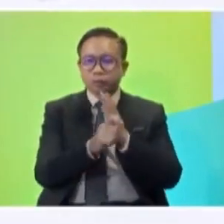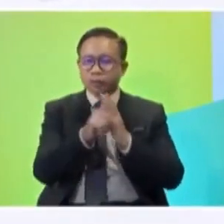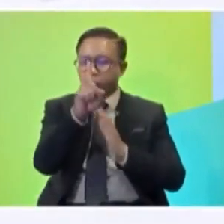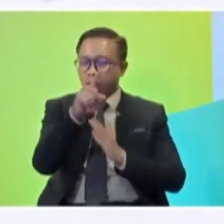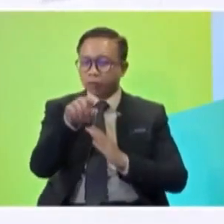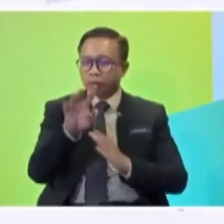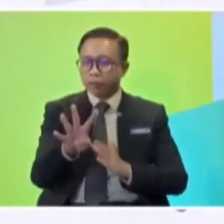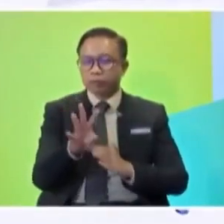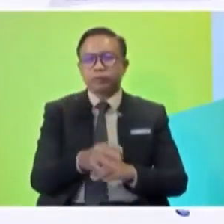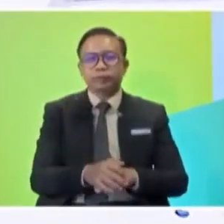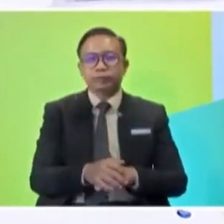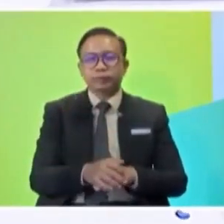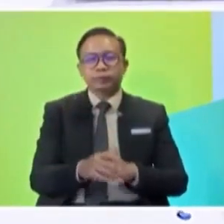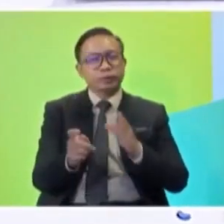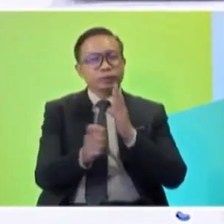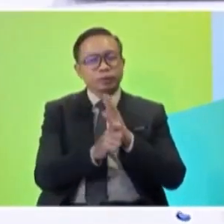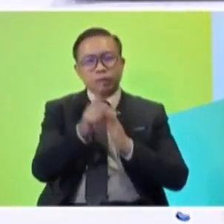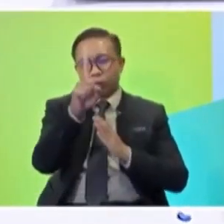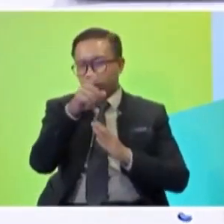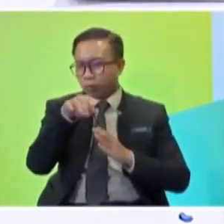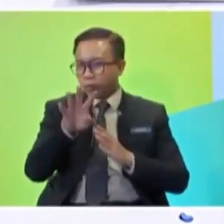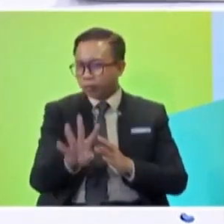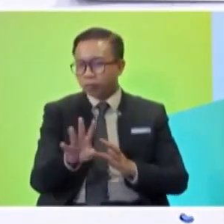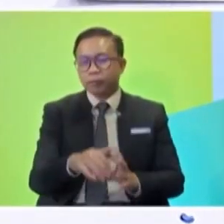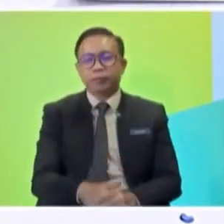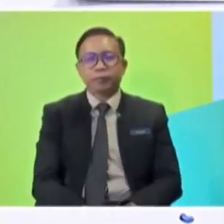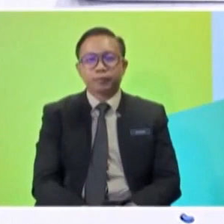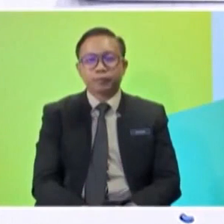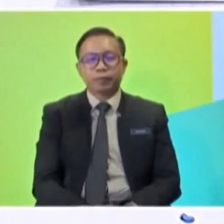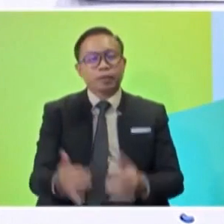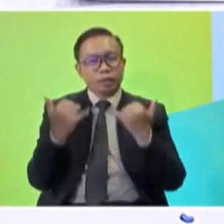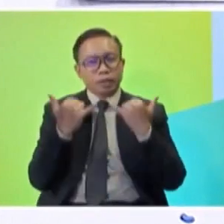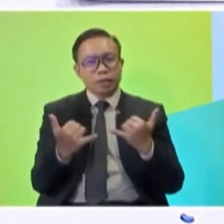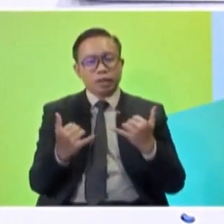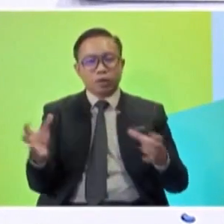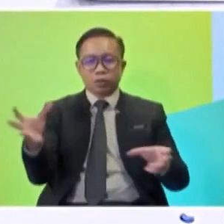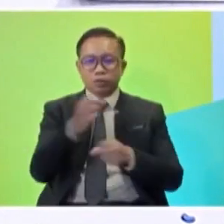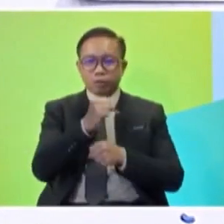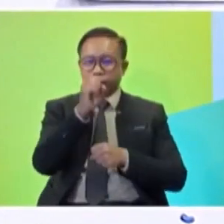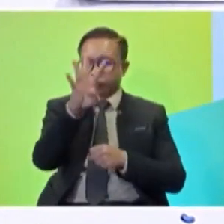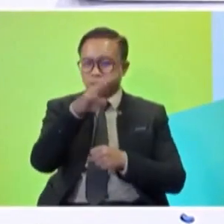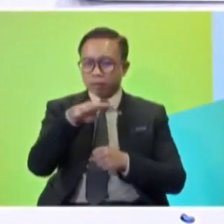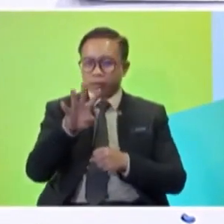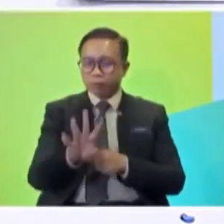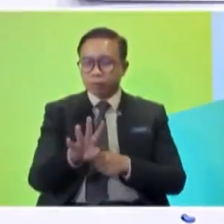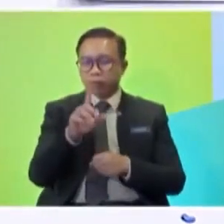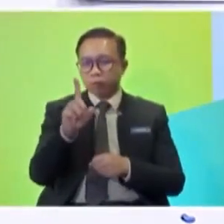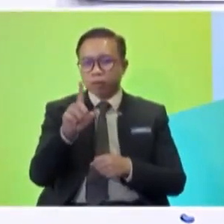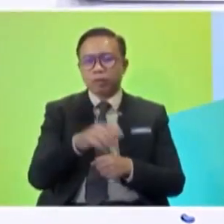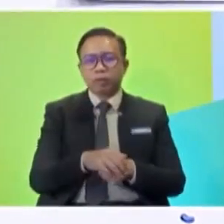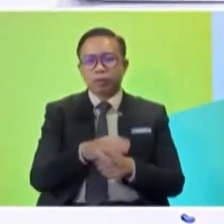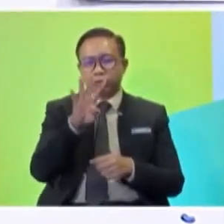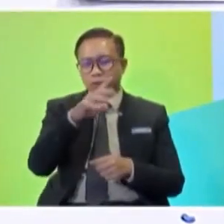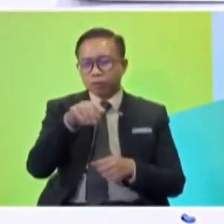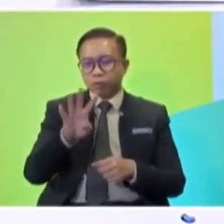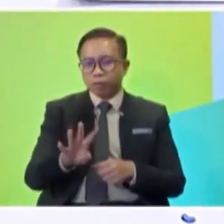1/4, here also I must times with 1/4. Okay, now I simplify. 4 divided with 4, 1. 4 divided with